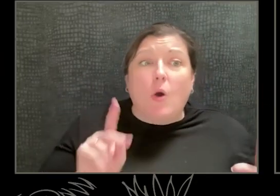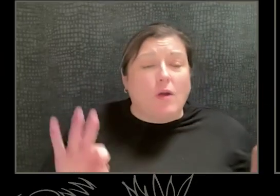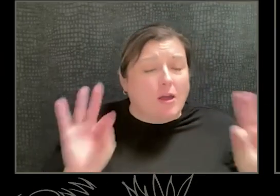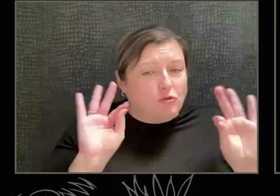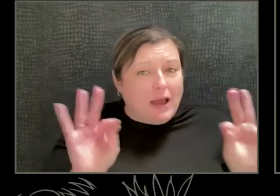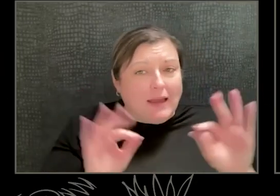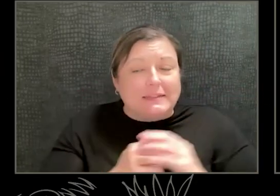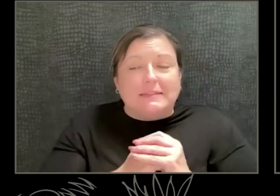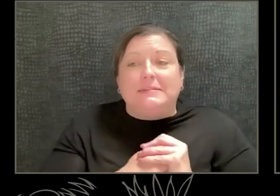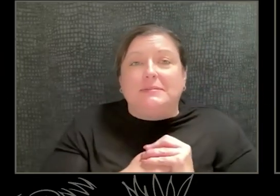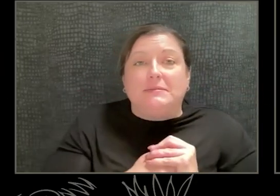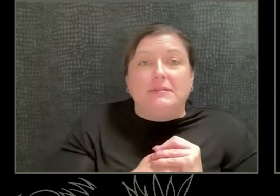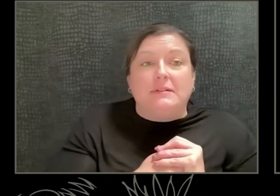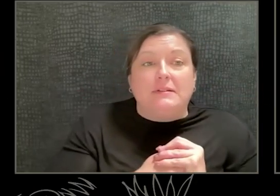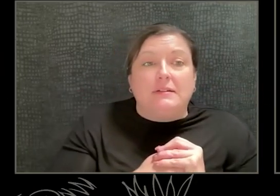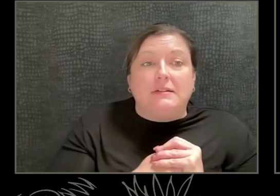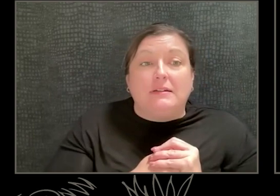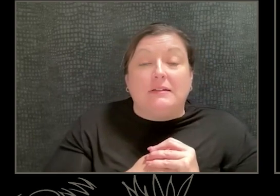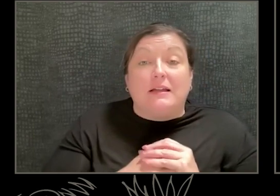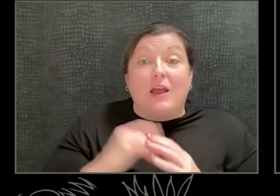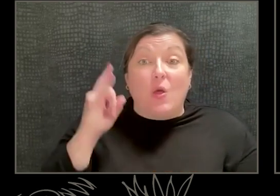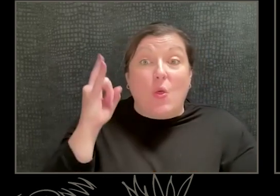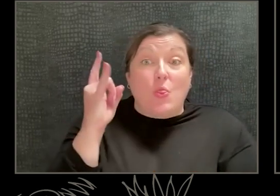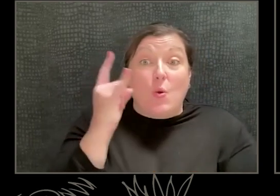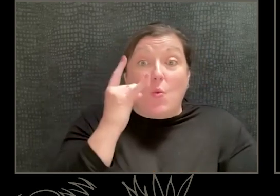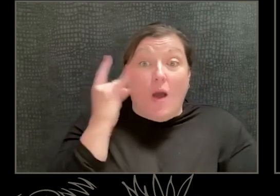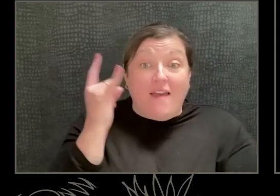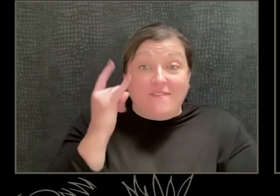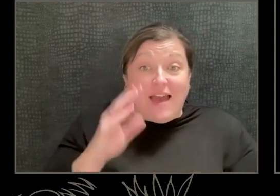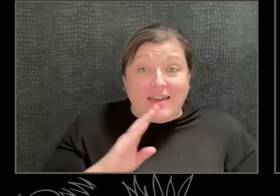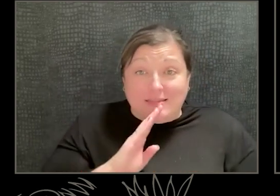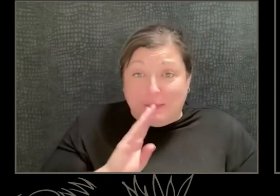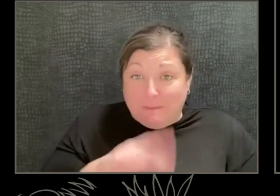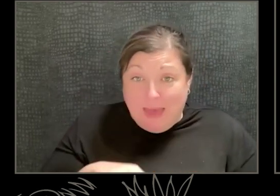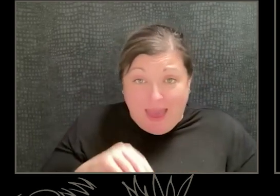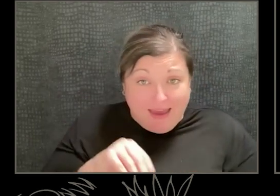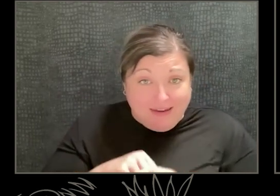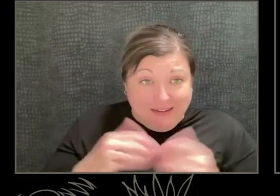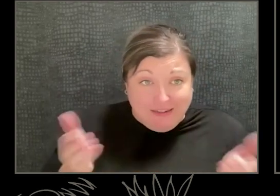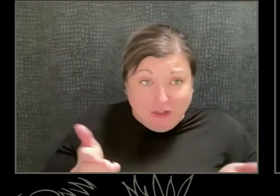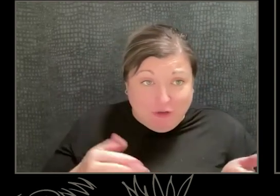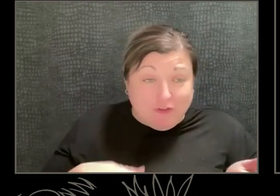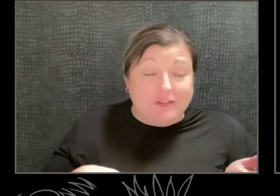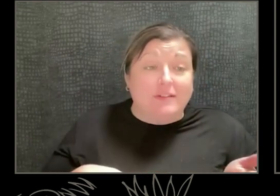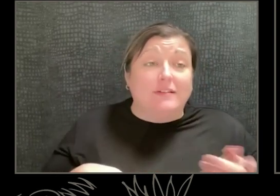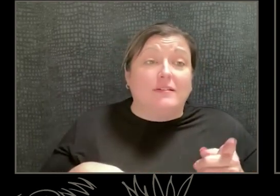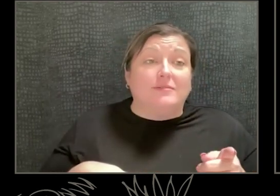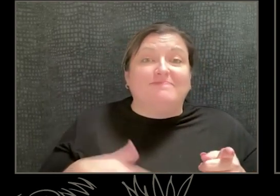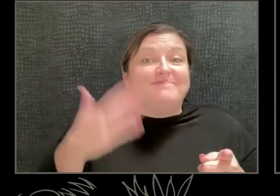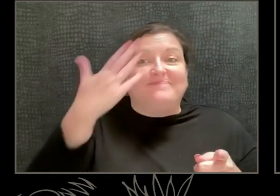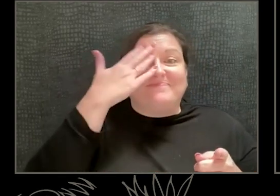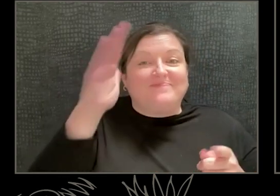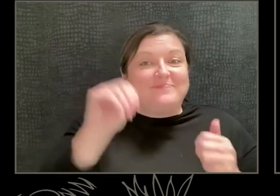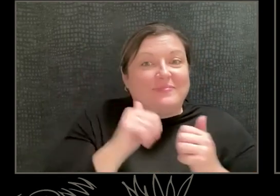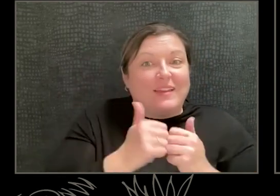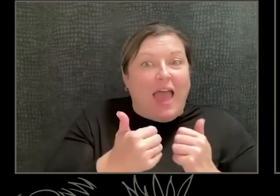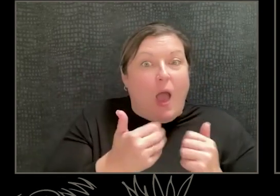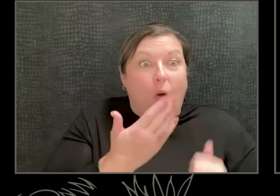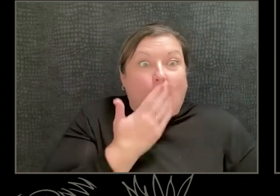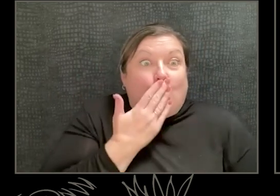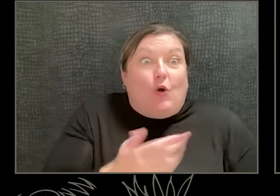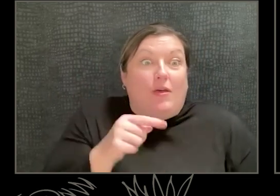Okay, the Wi-Fi is really, really bad in here. So I don't know how well this is going to